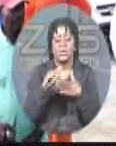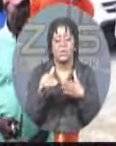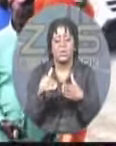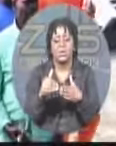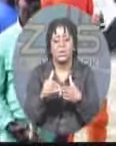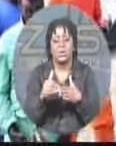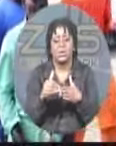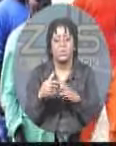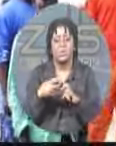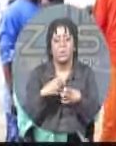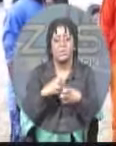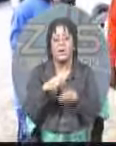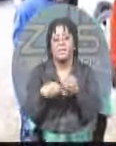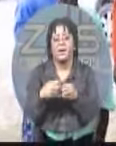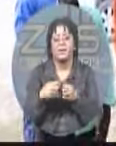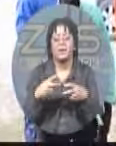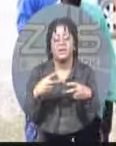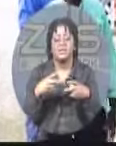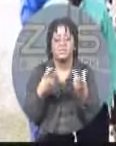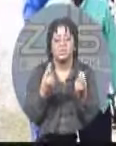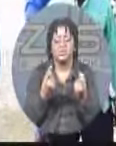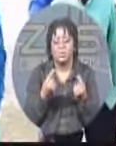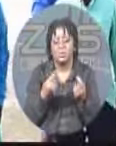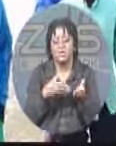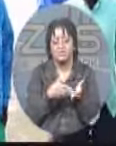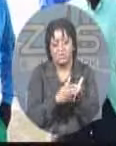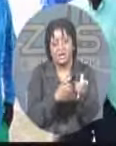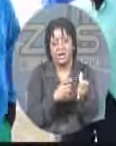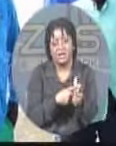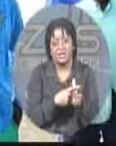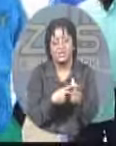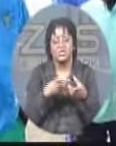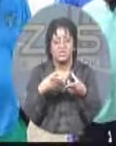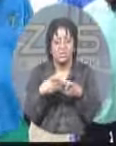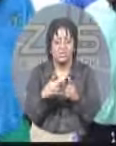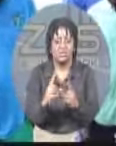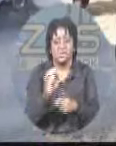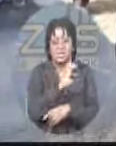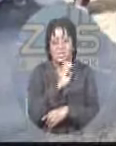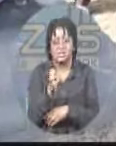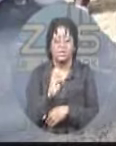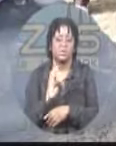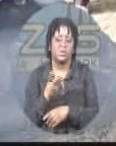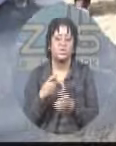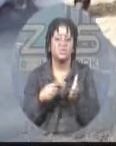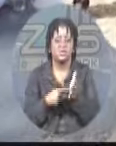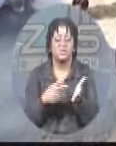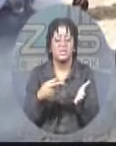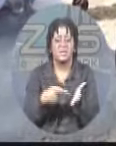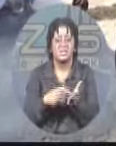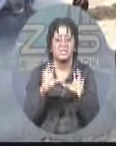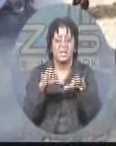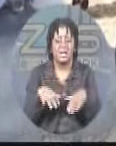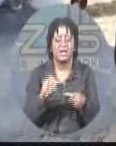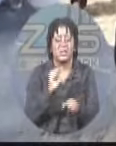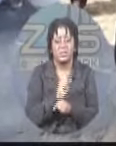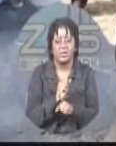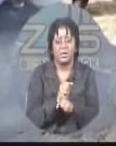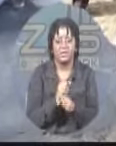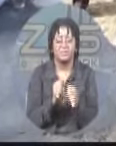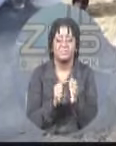have forged an alliance with the religious community, and we have shown that this can work. In Auckland, reporting for ZNS Total